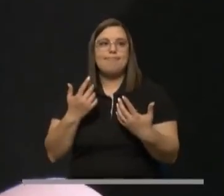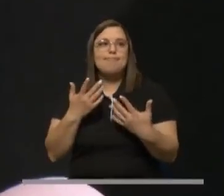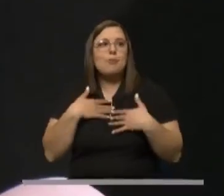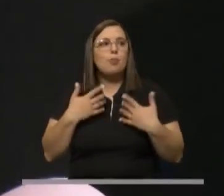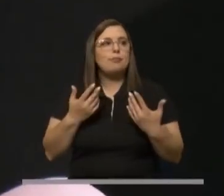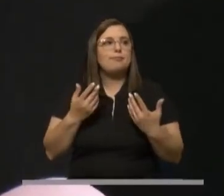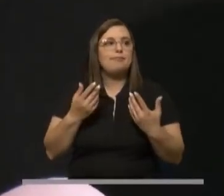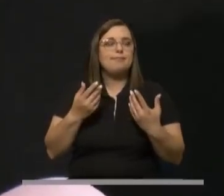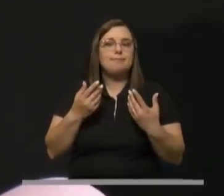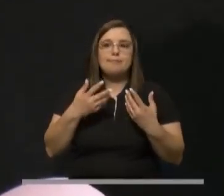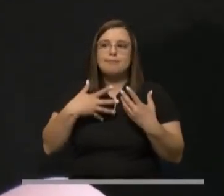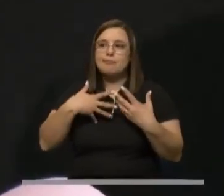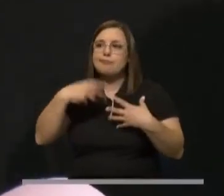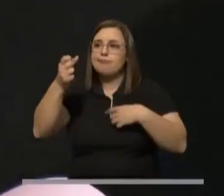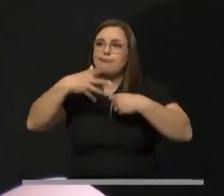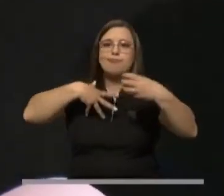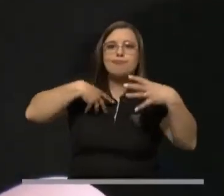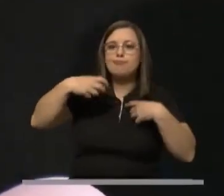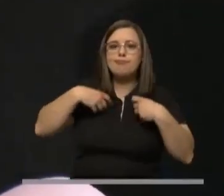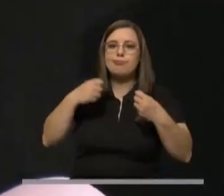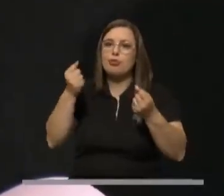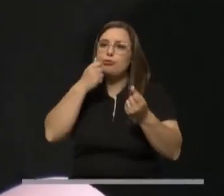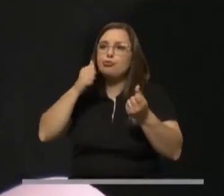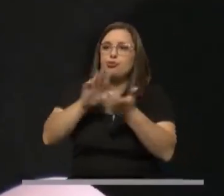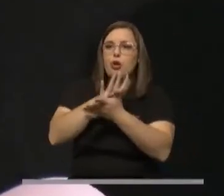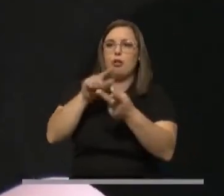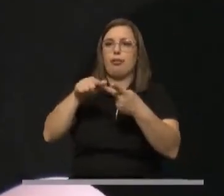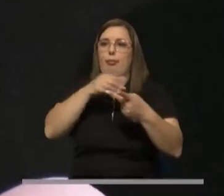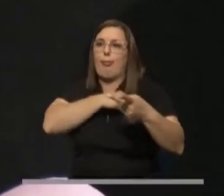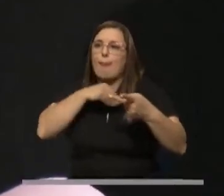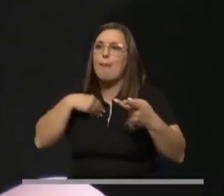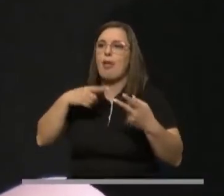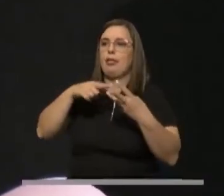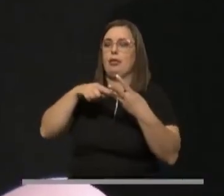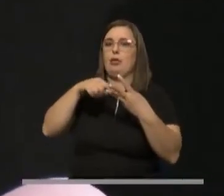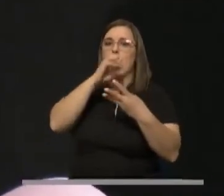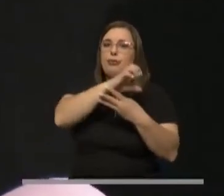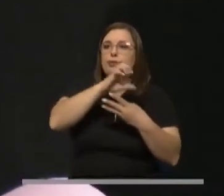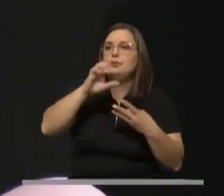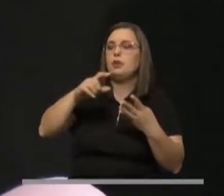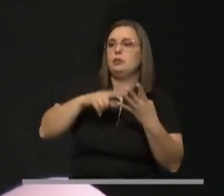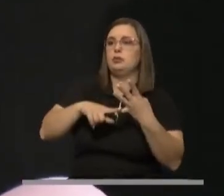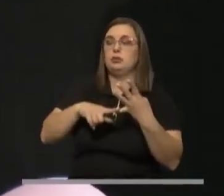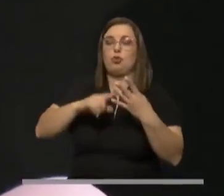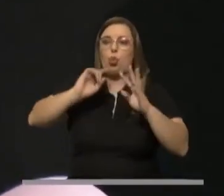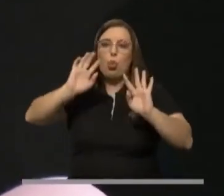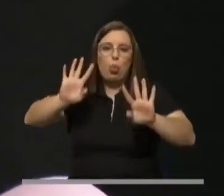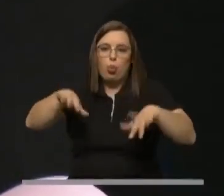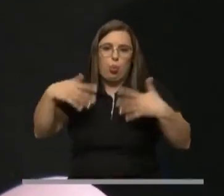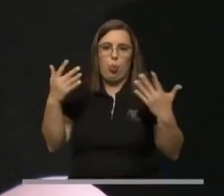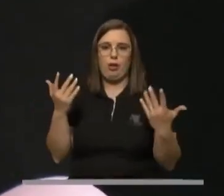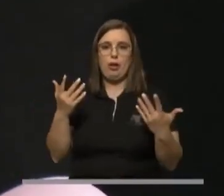The gatekeepers have been removed, specialists, etc.